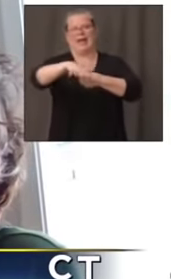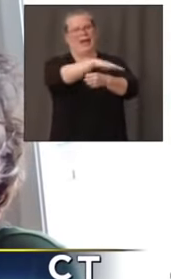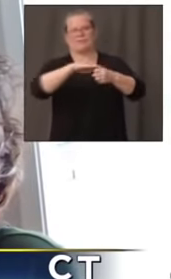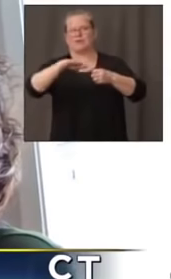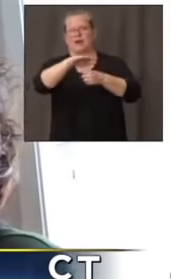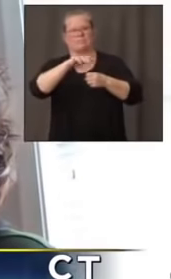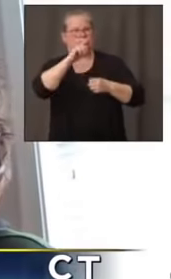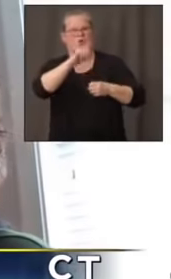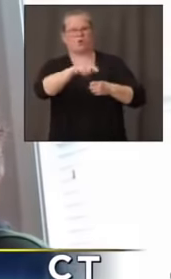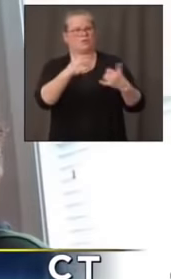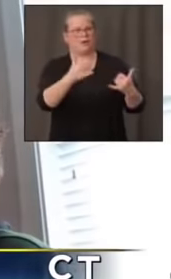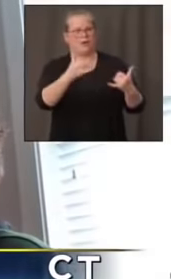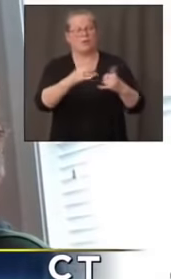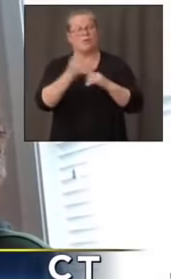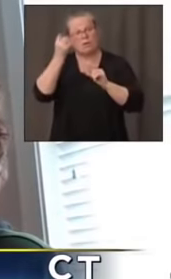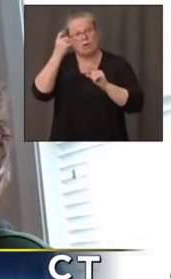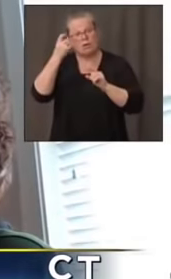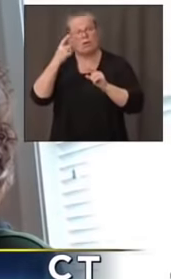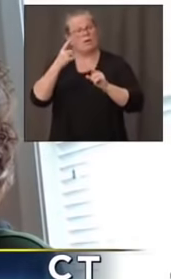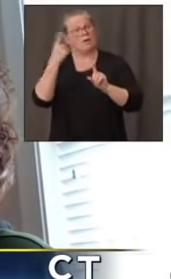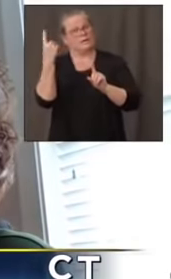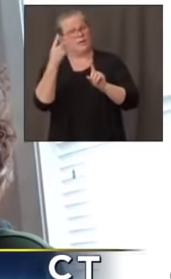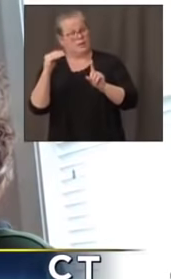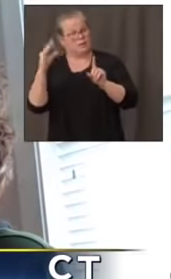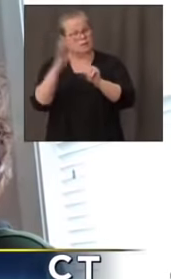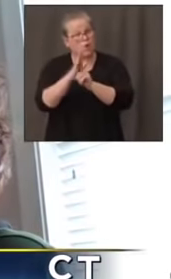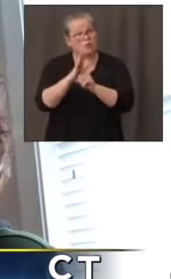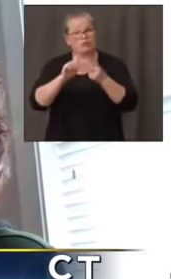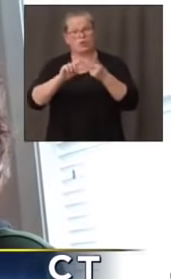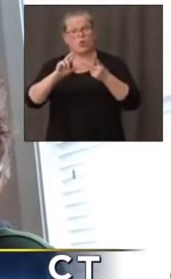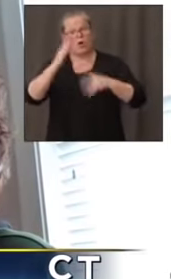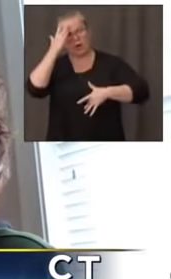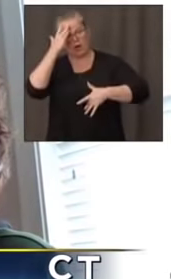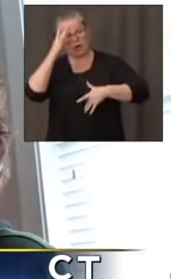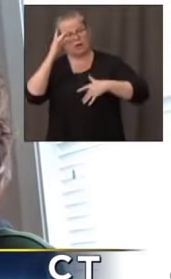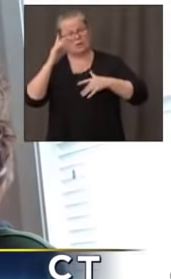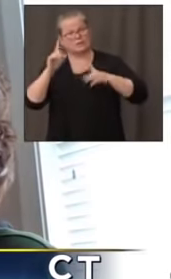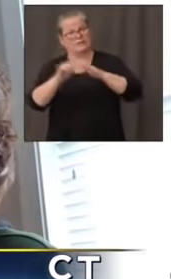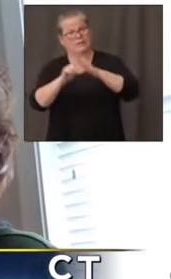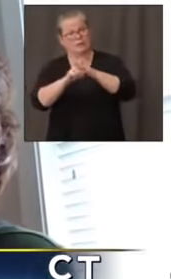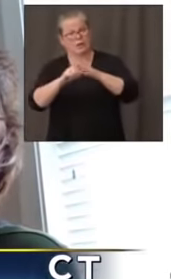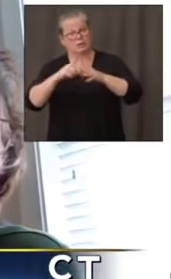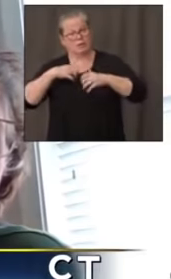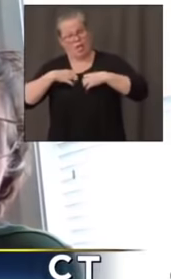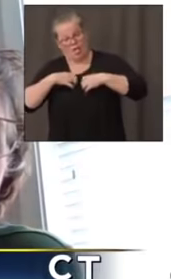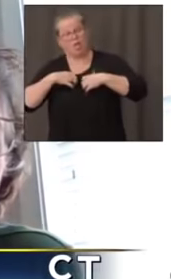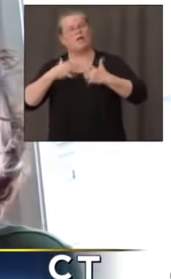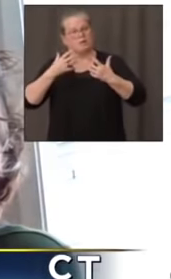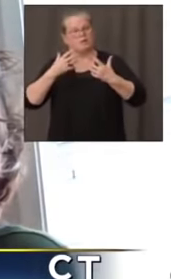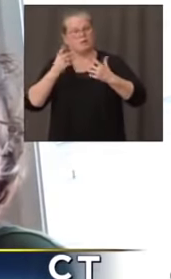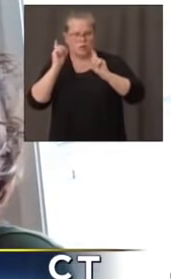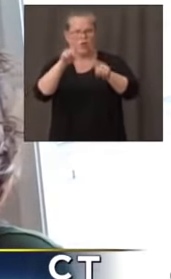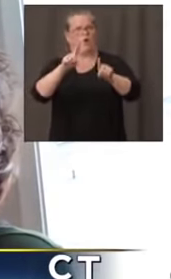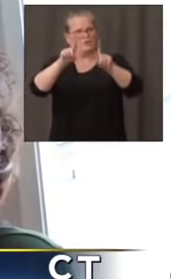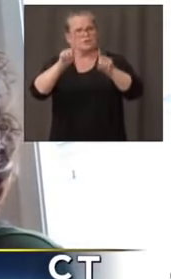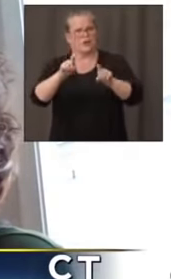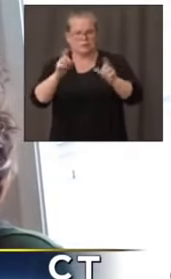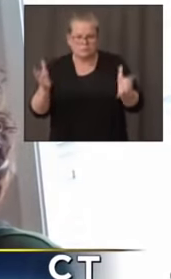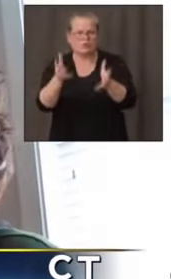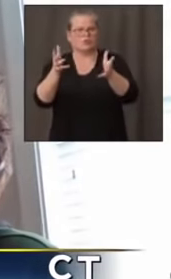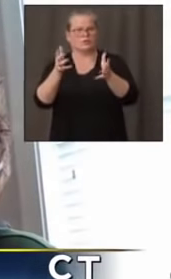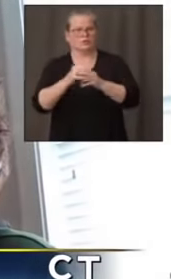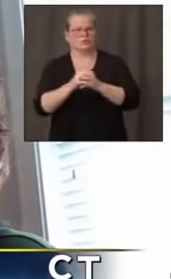exposure or who has symptoms should have rapid access to testing, and we would encourage that. Also, for a